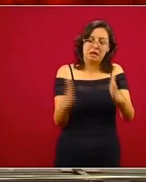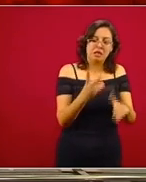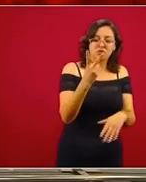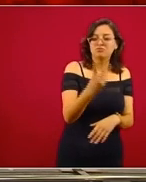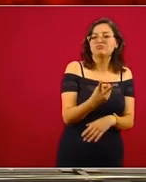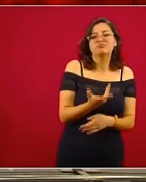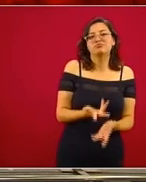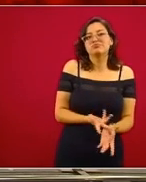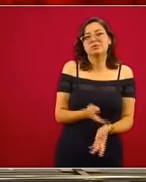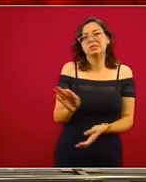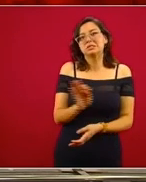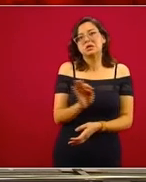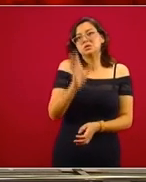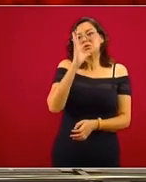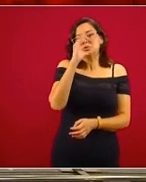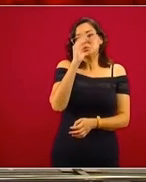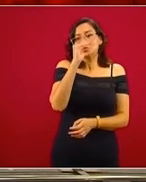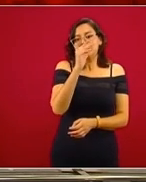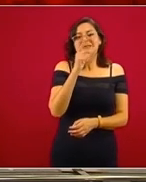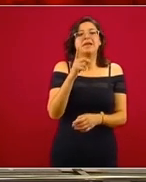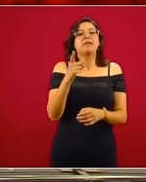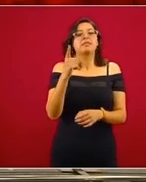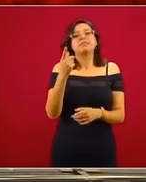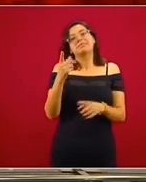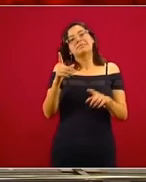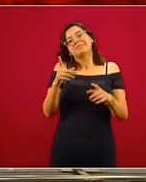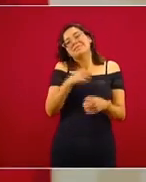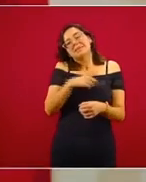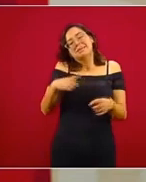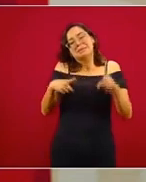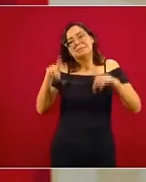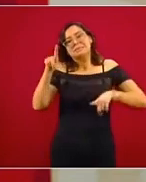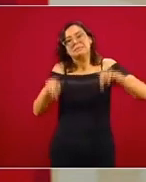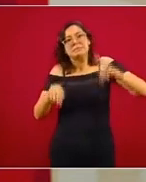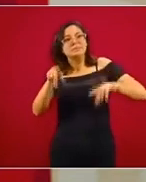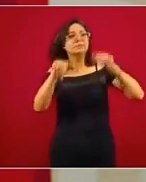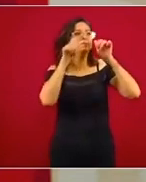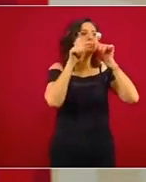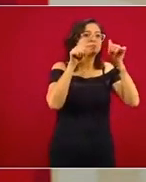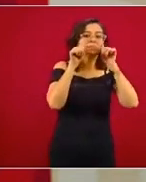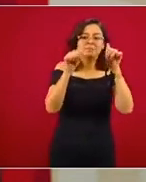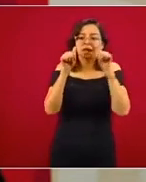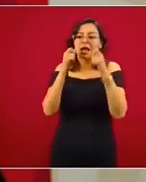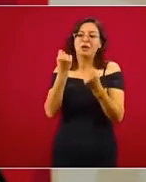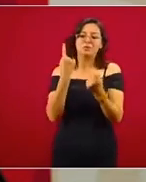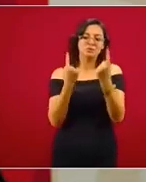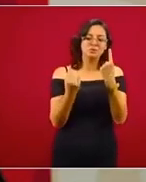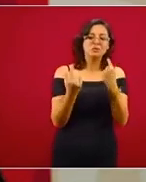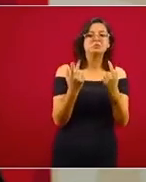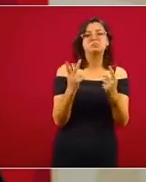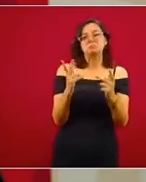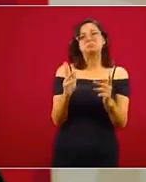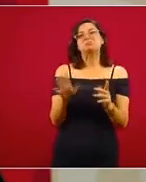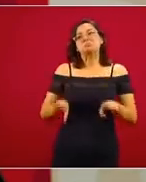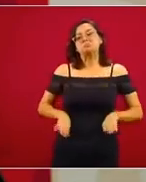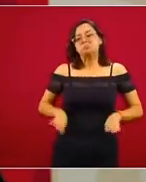still in higher points of transmission. And we don't want reemergence. So it's every